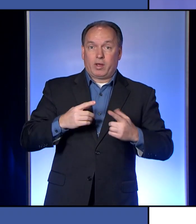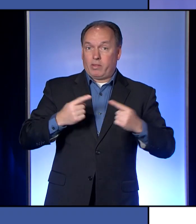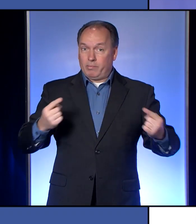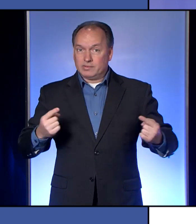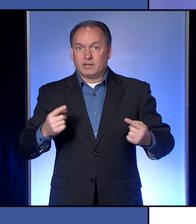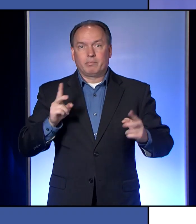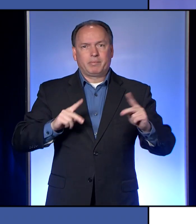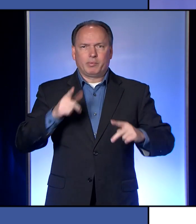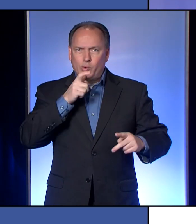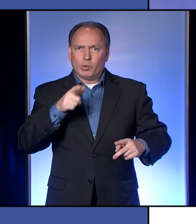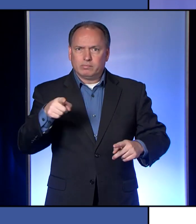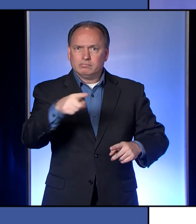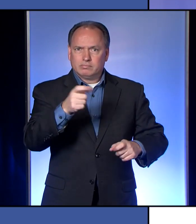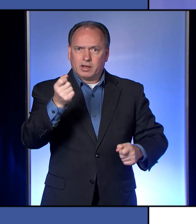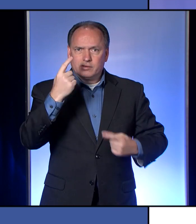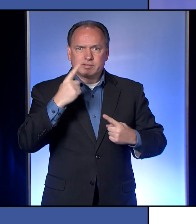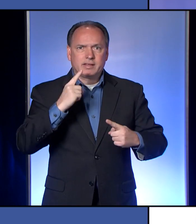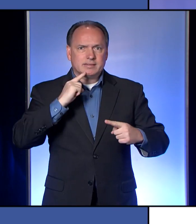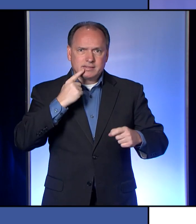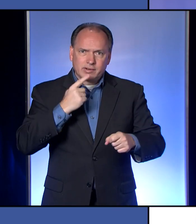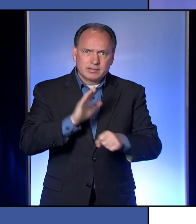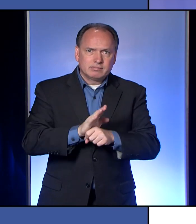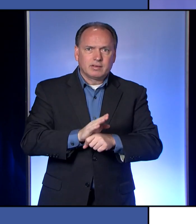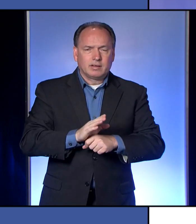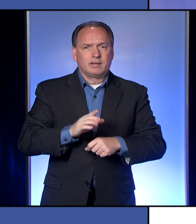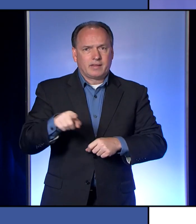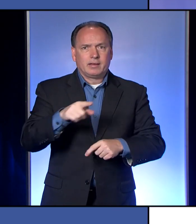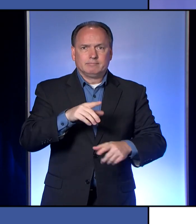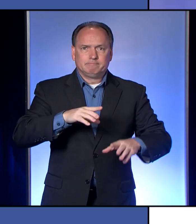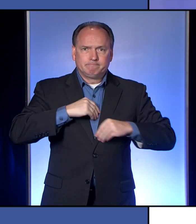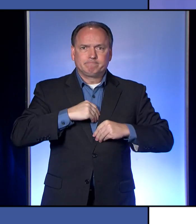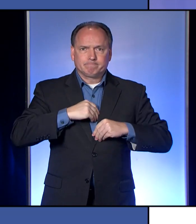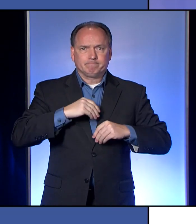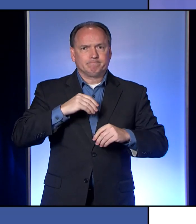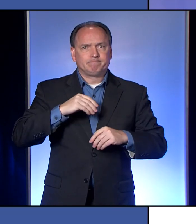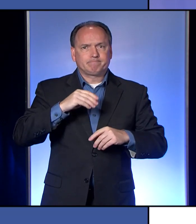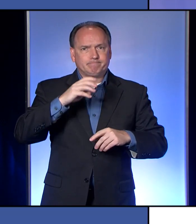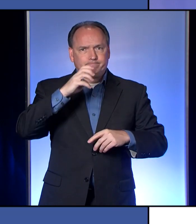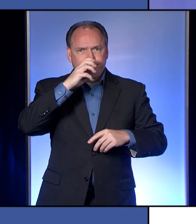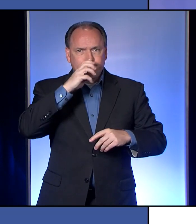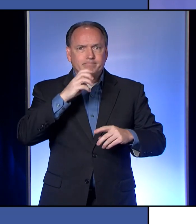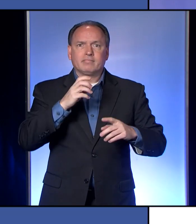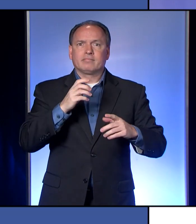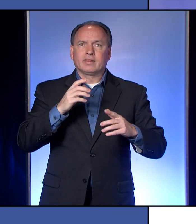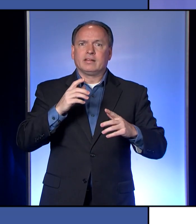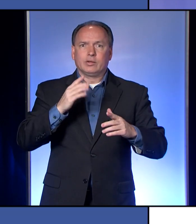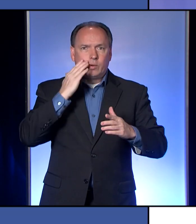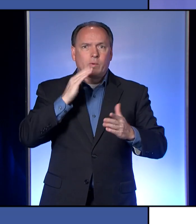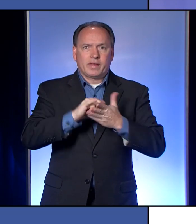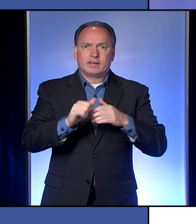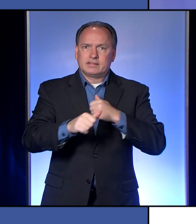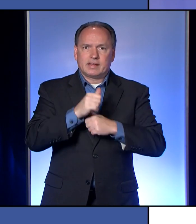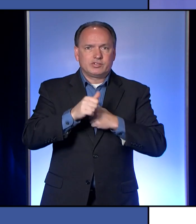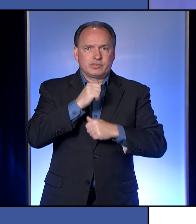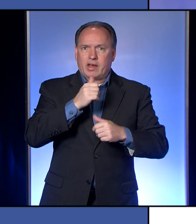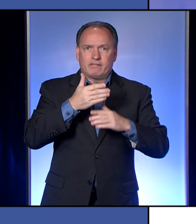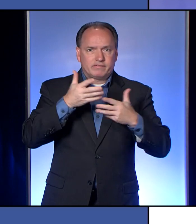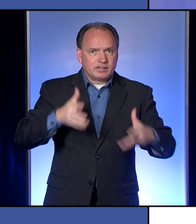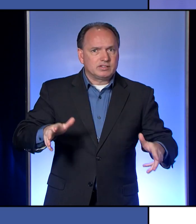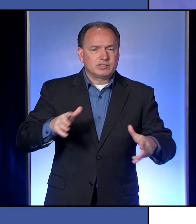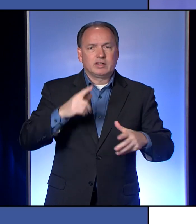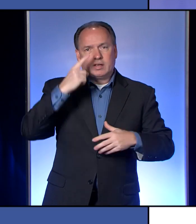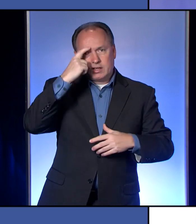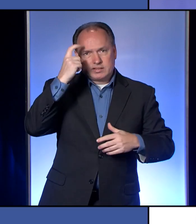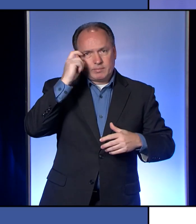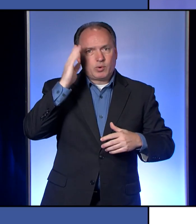who really understand the seriousness of this and know that the danger is not over and that summer is